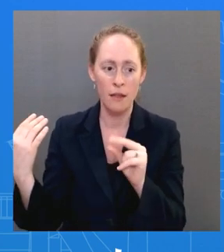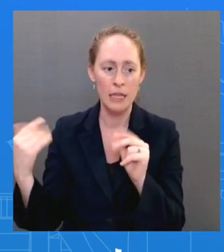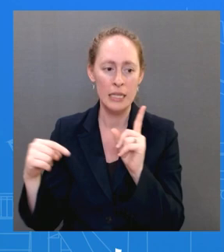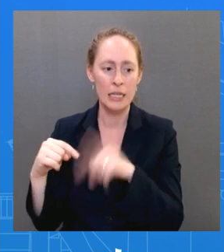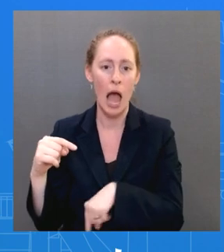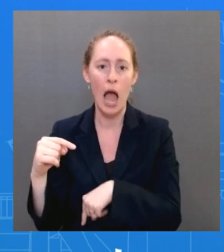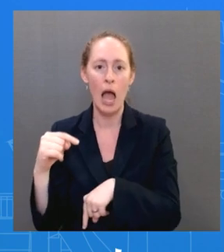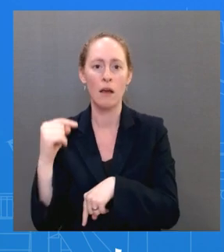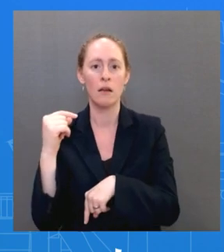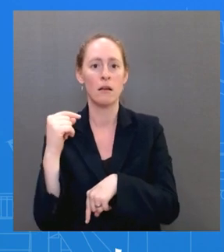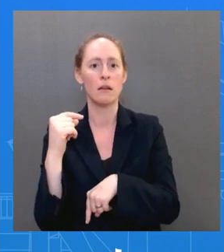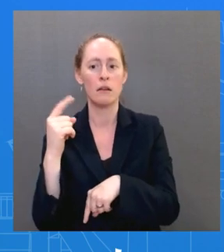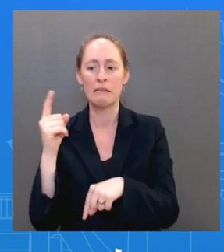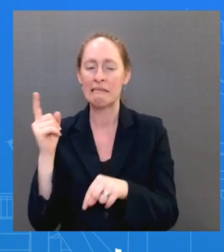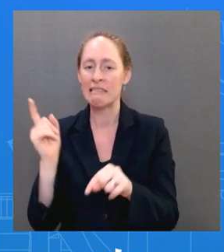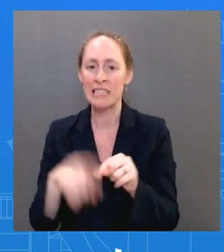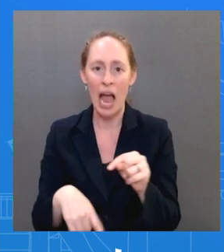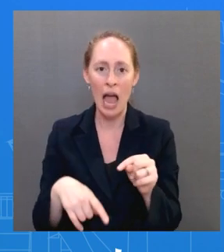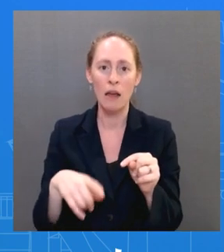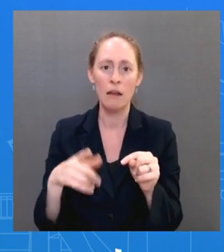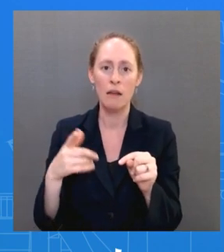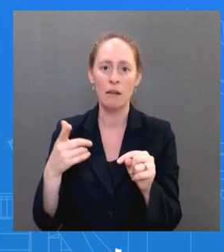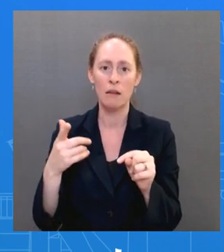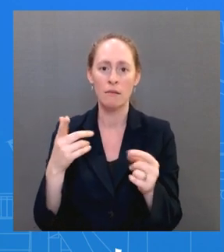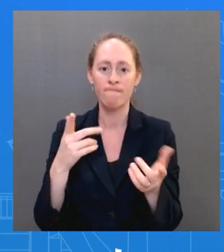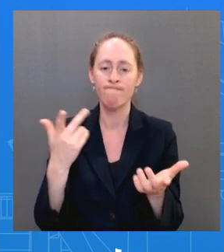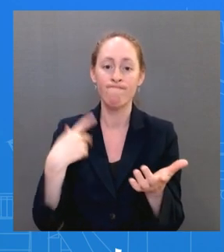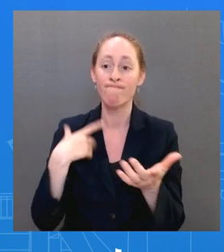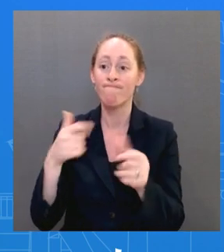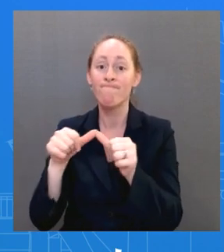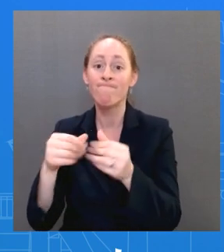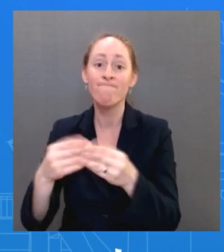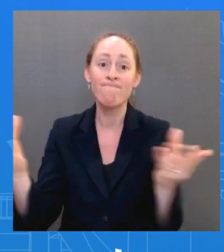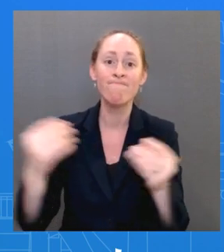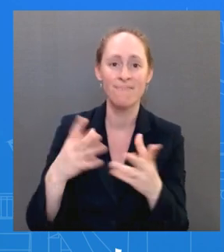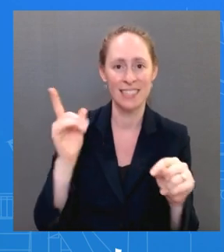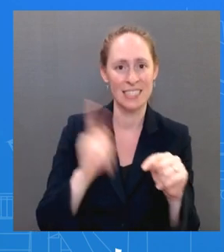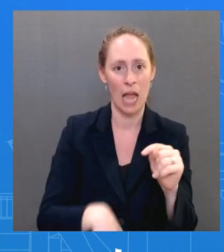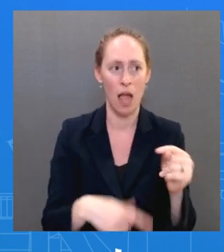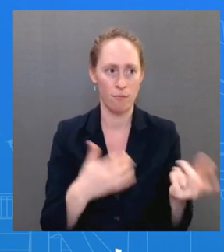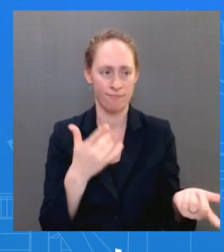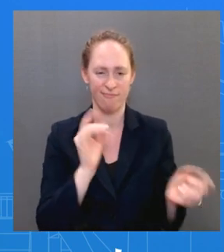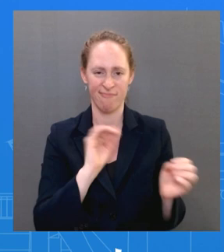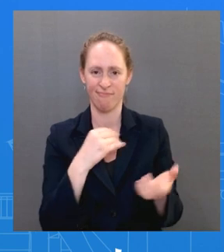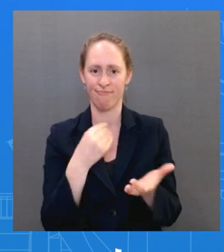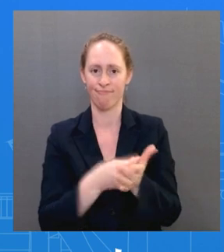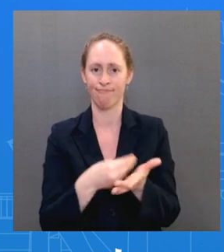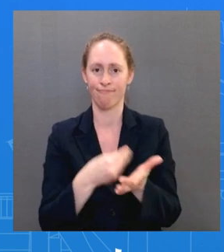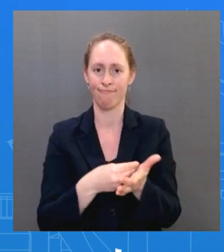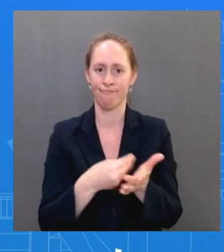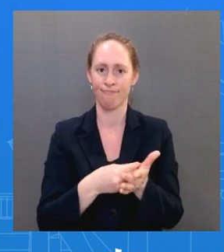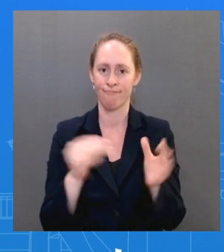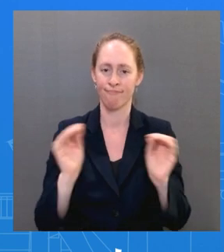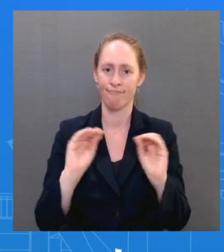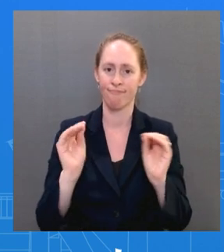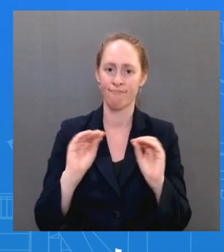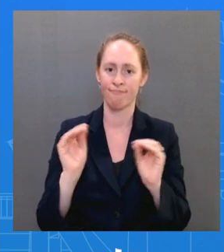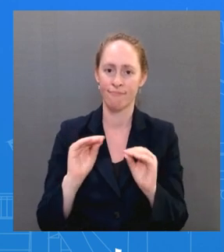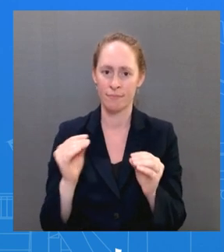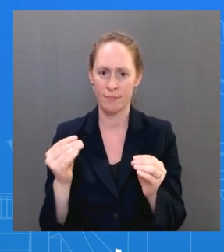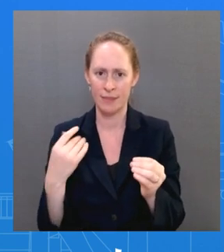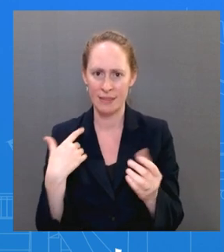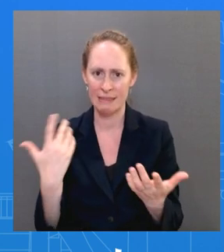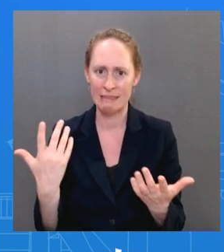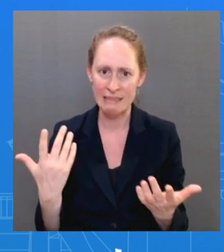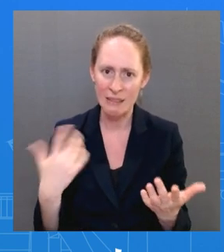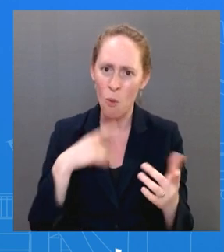And we can do a lot in the administration, but we need funding to do all those things. And Congress is the part of our government that